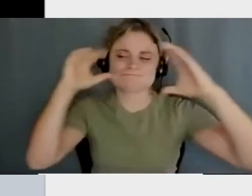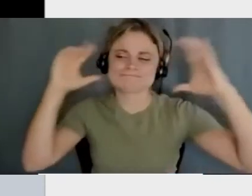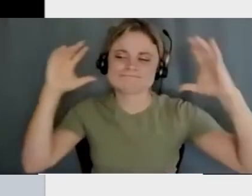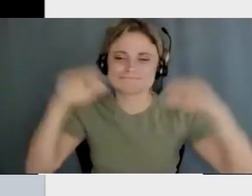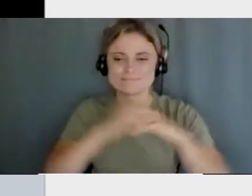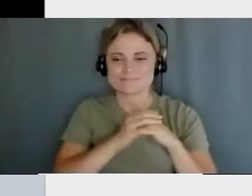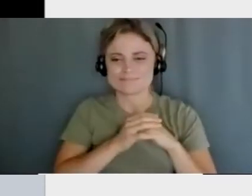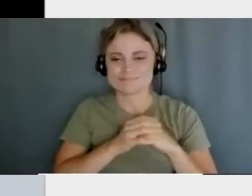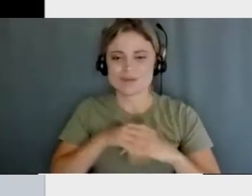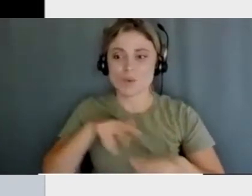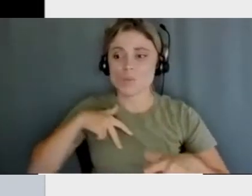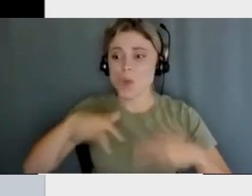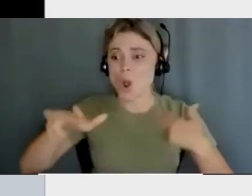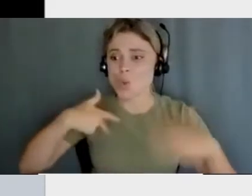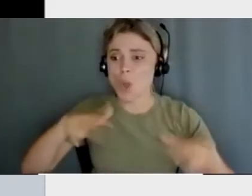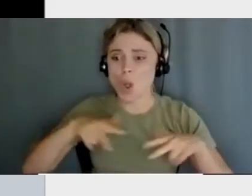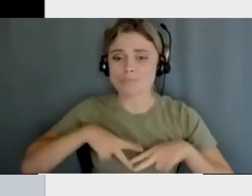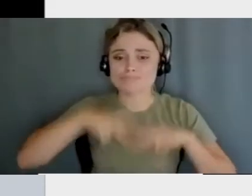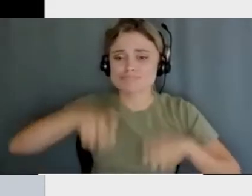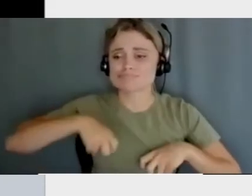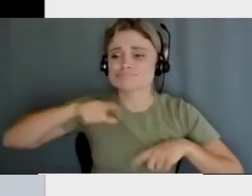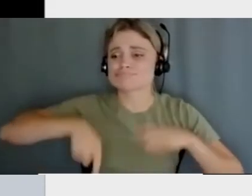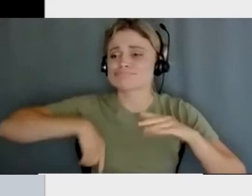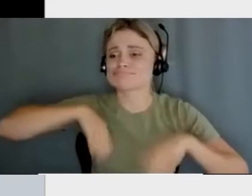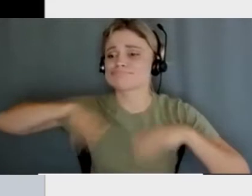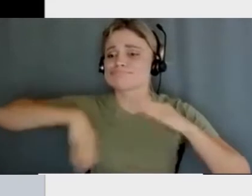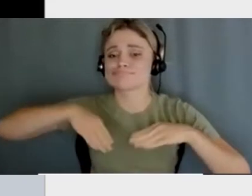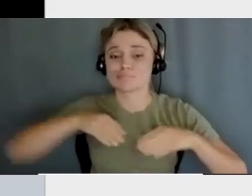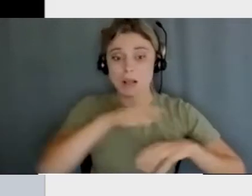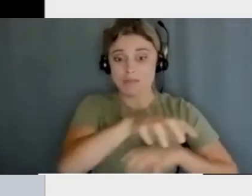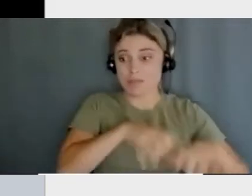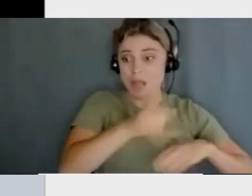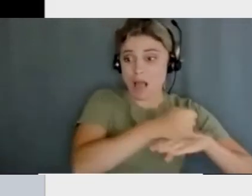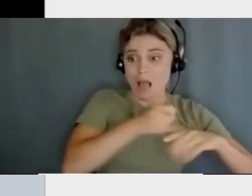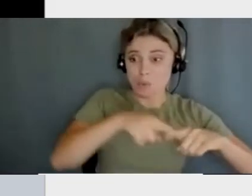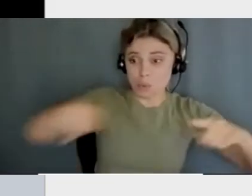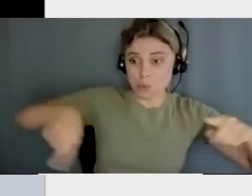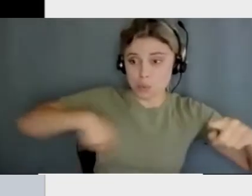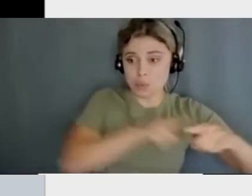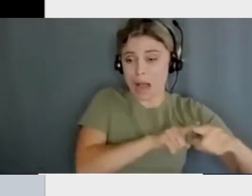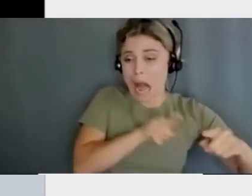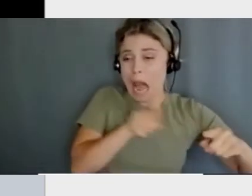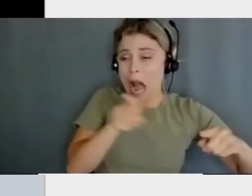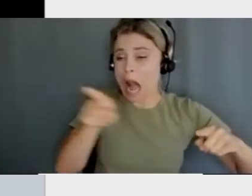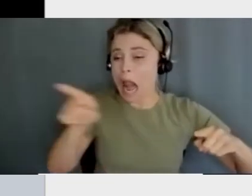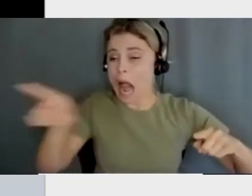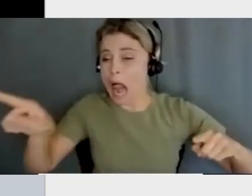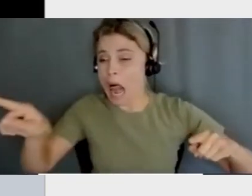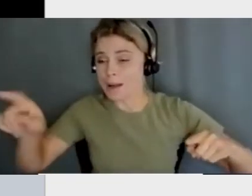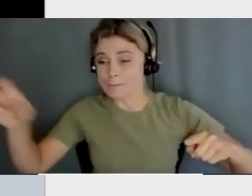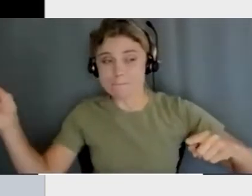long walks way to the other side of Pebble Island and return at the end of the day shouting, "Look what